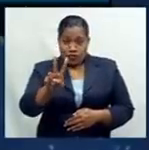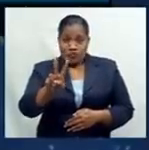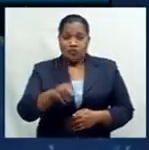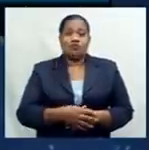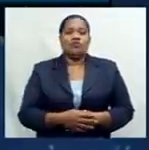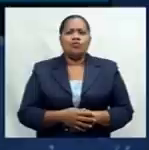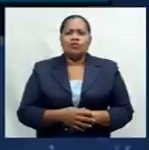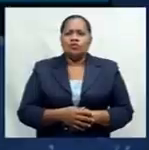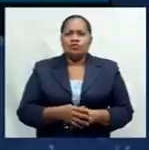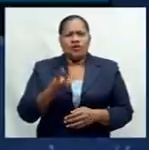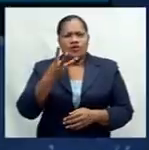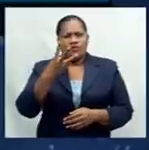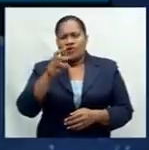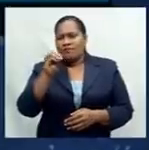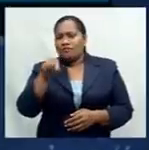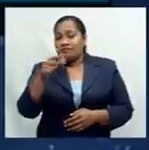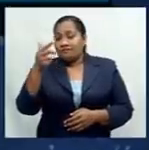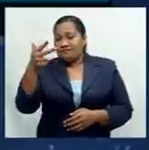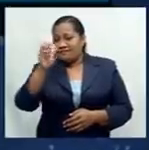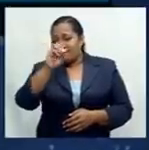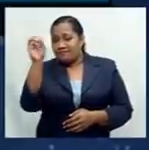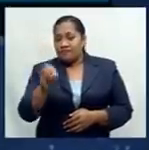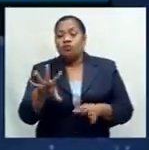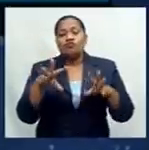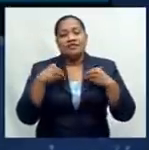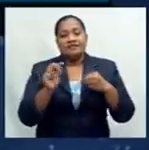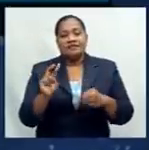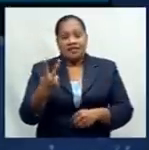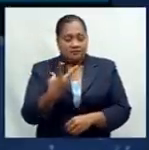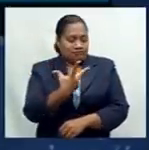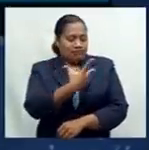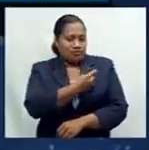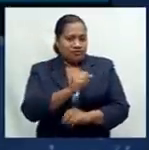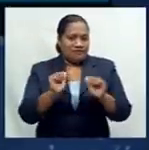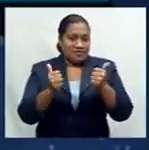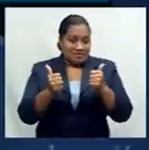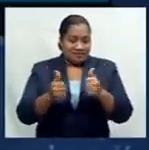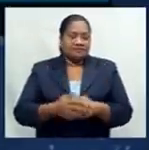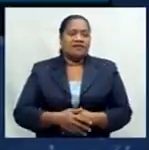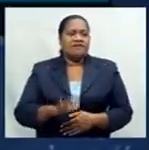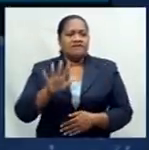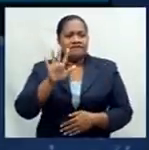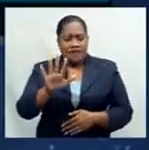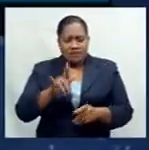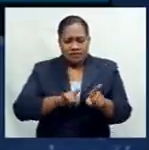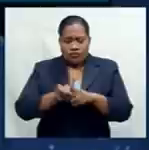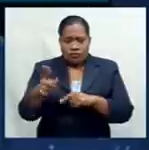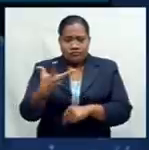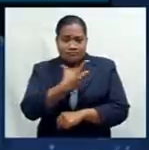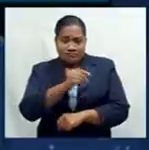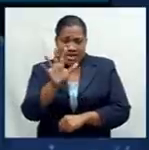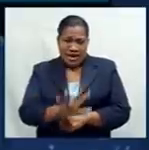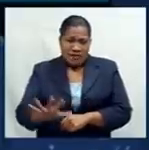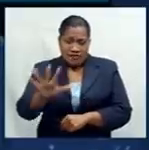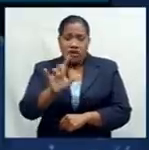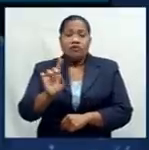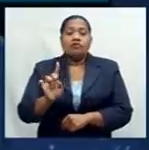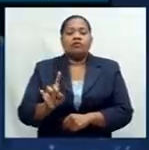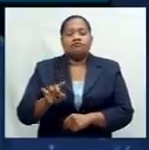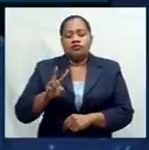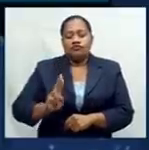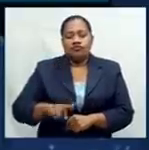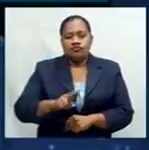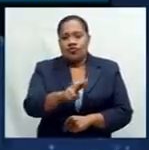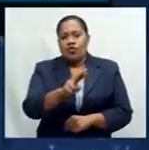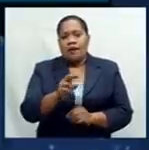180,722 or 30.8% have received their second dose. The 5 most vaccinated areas include Rewa,